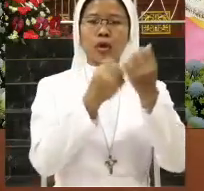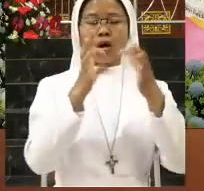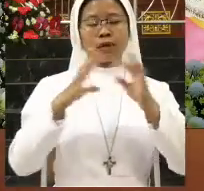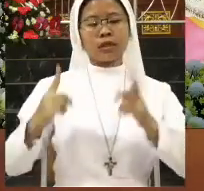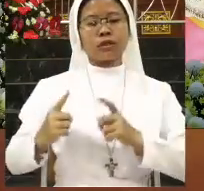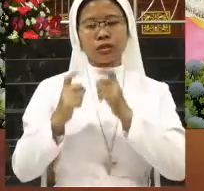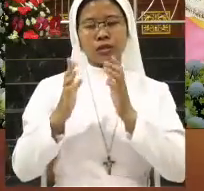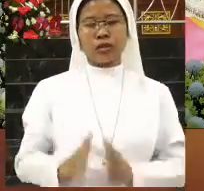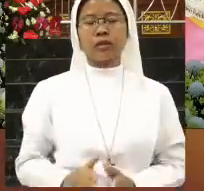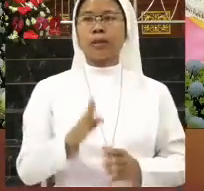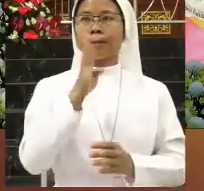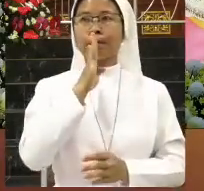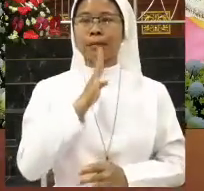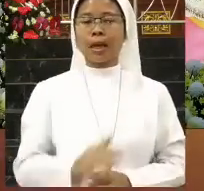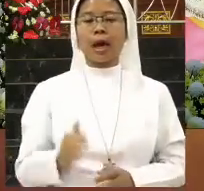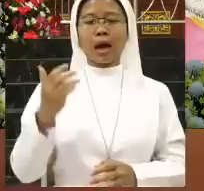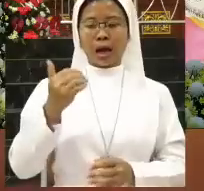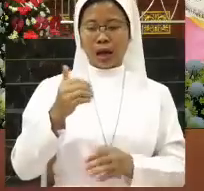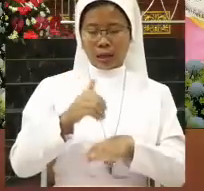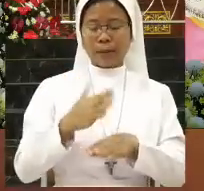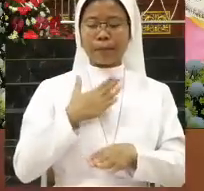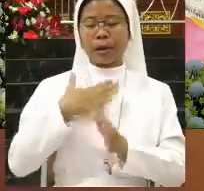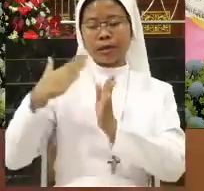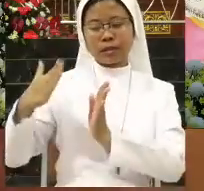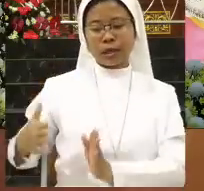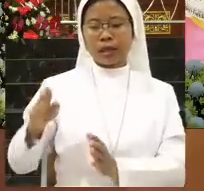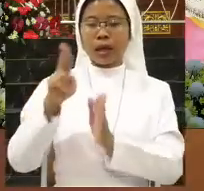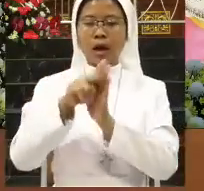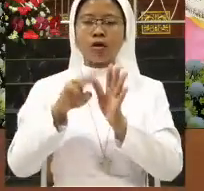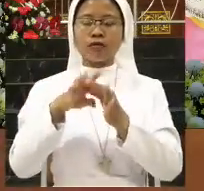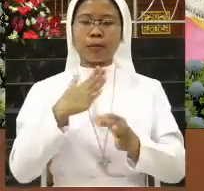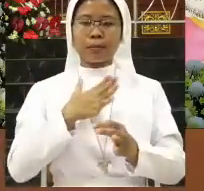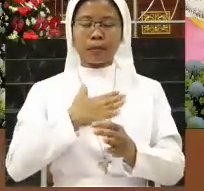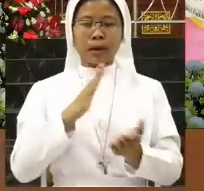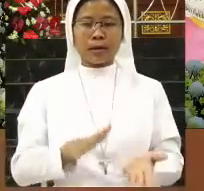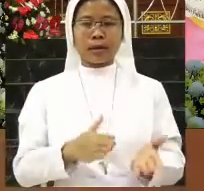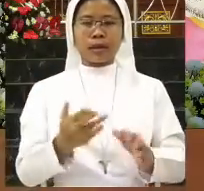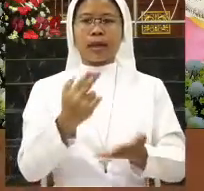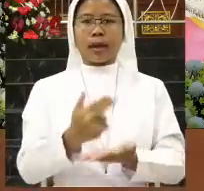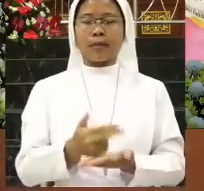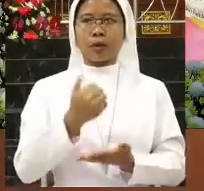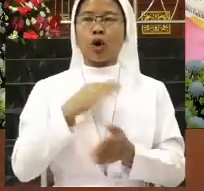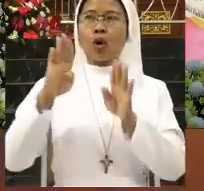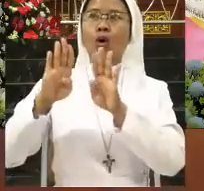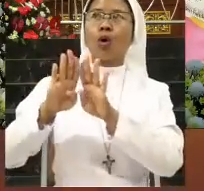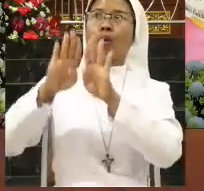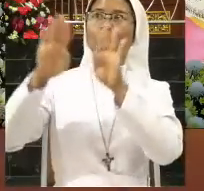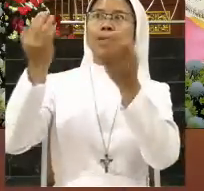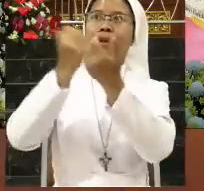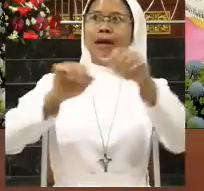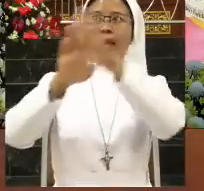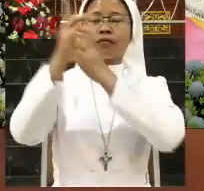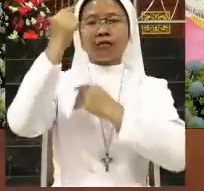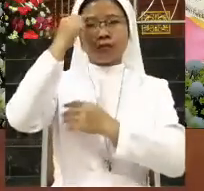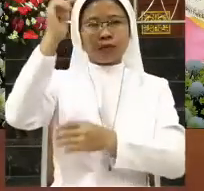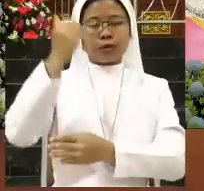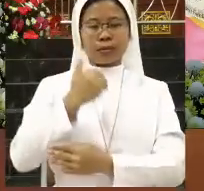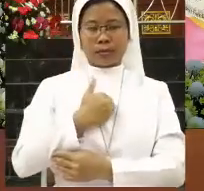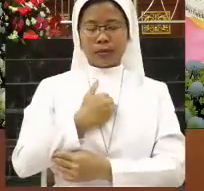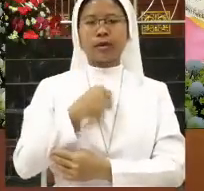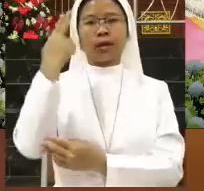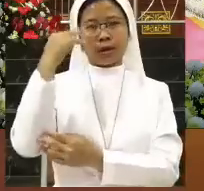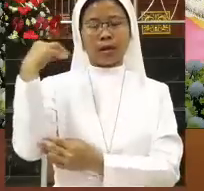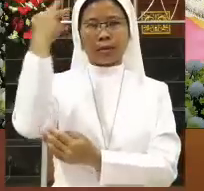sinners, be at my bedside at the hour of my death, and open for me the portals of heaven.